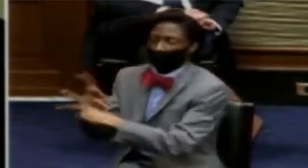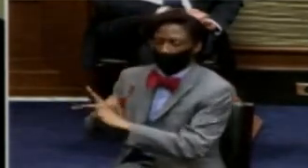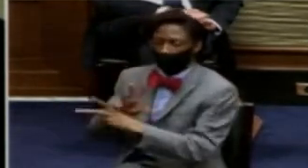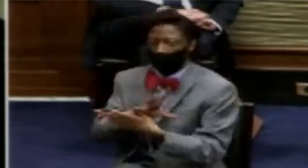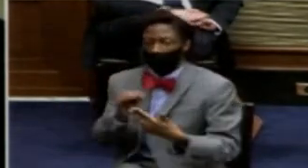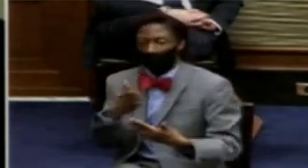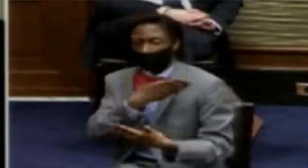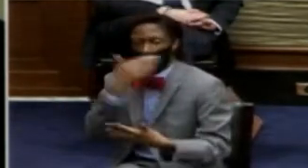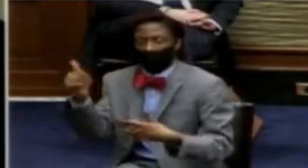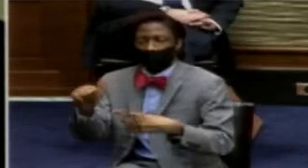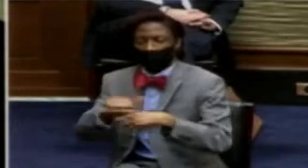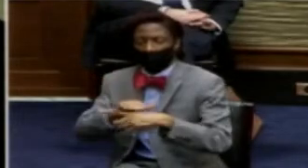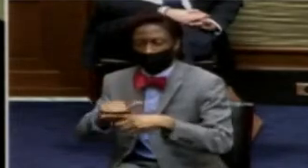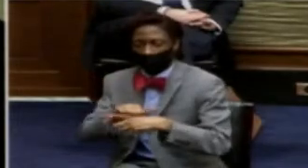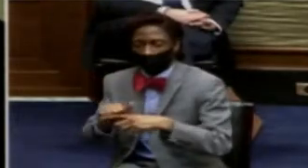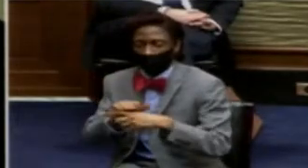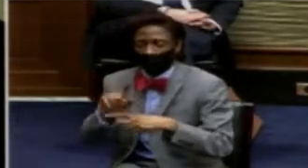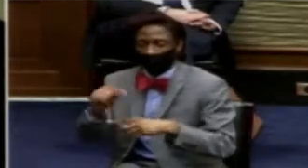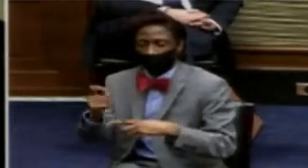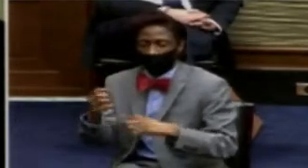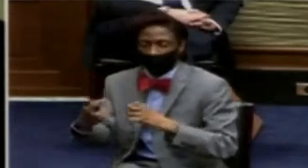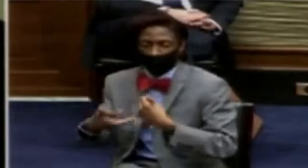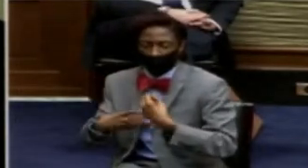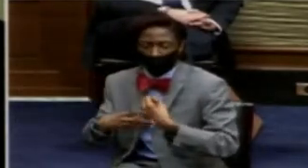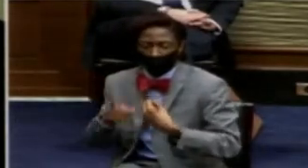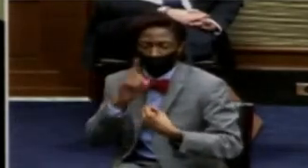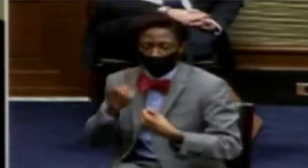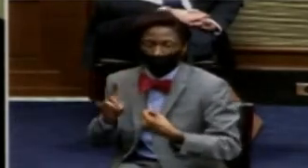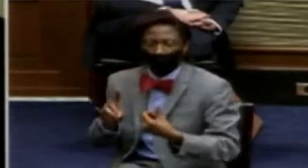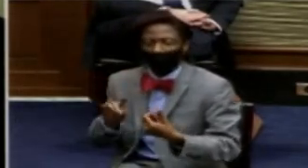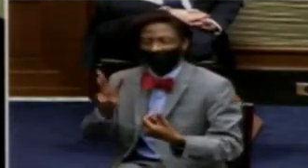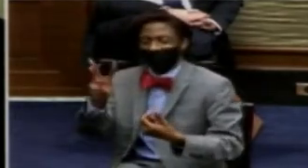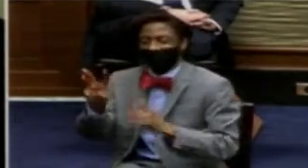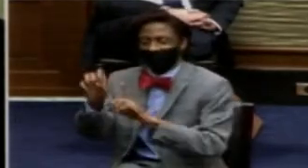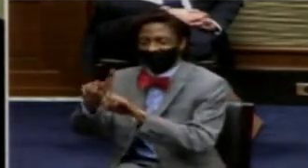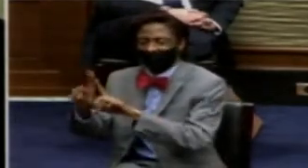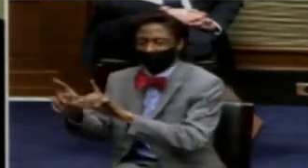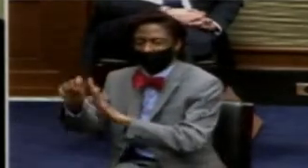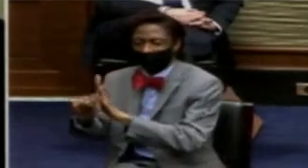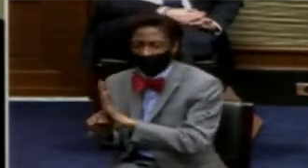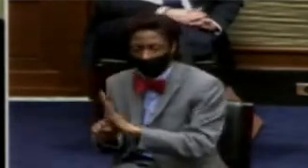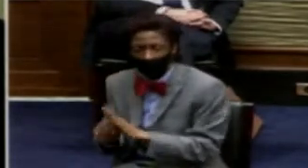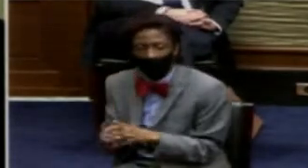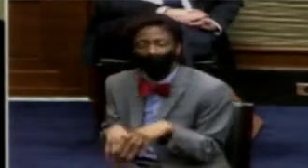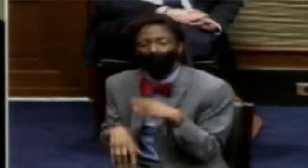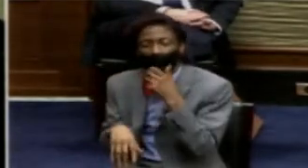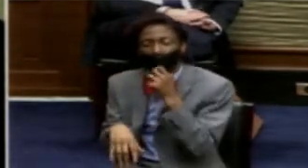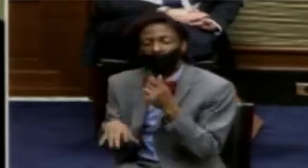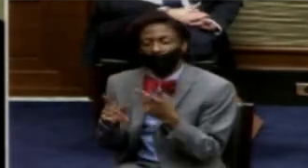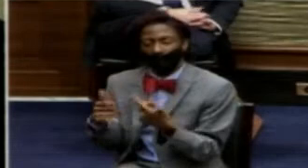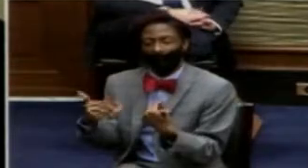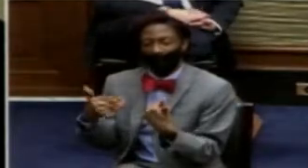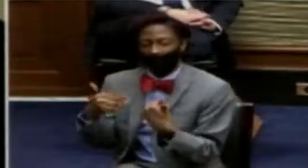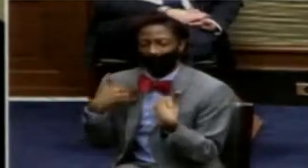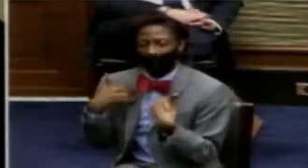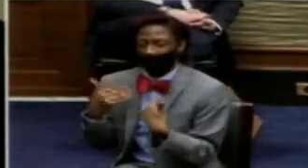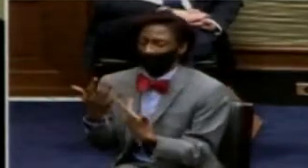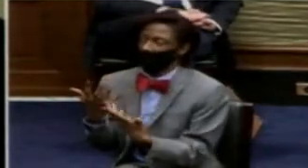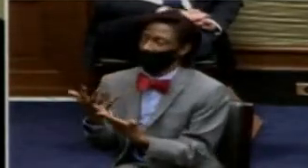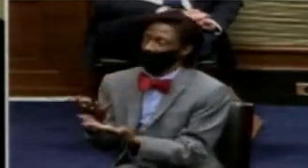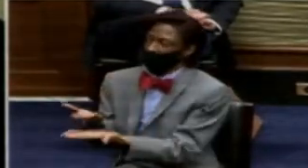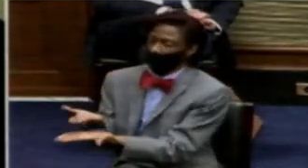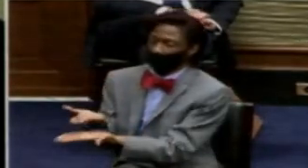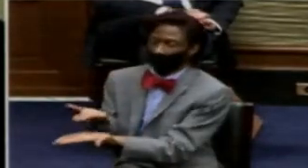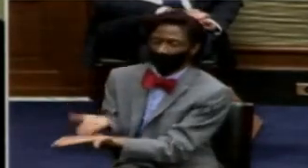practice level of cash reserves, including 6 days of operating revenues. The district has implemented a capital asset inventory